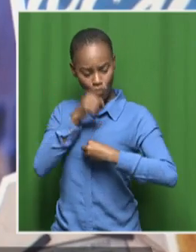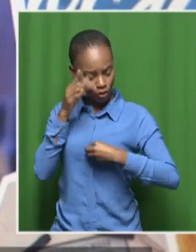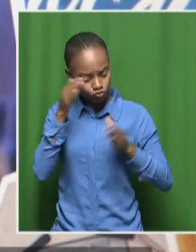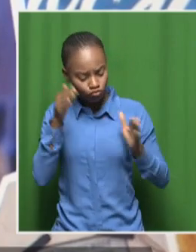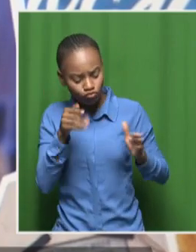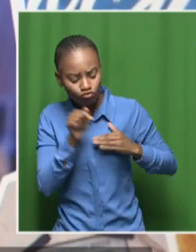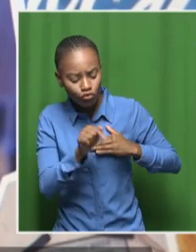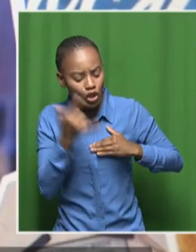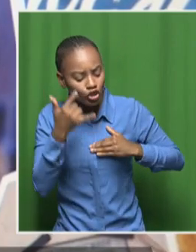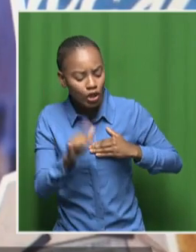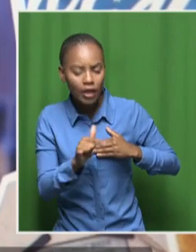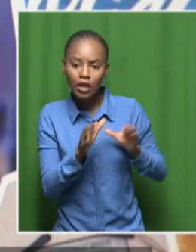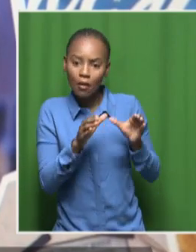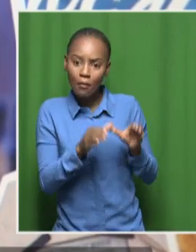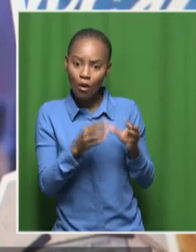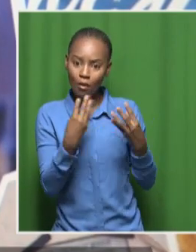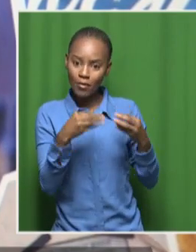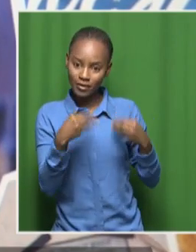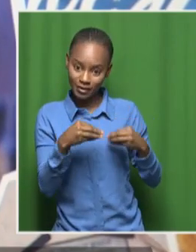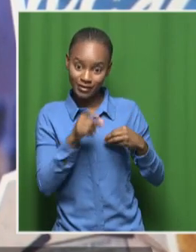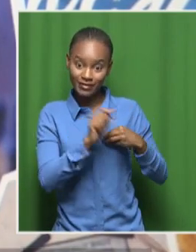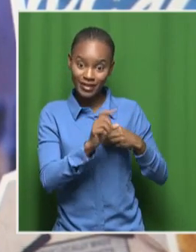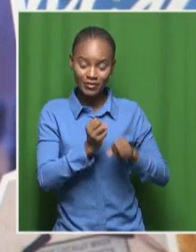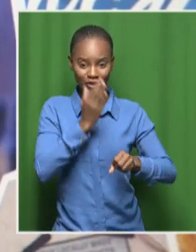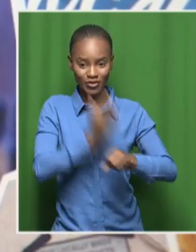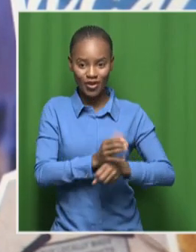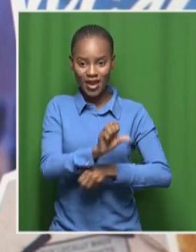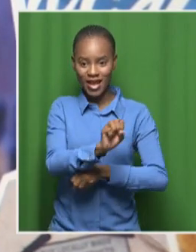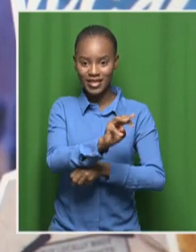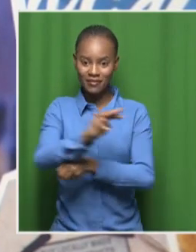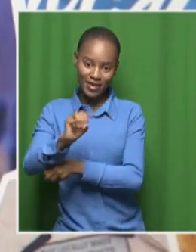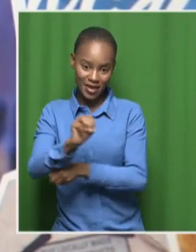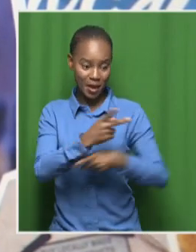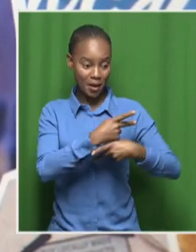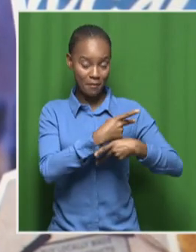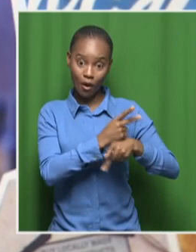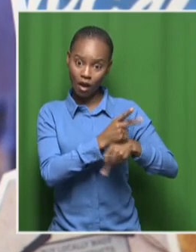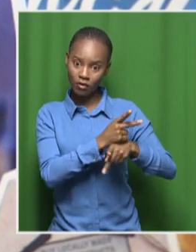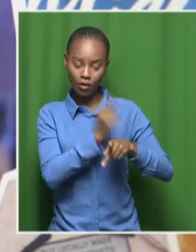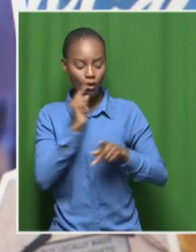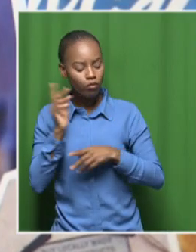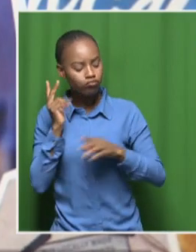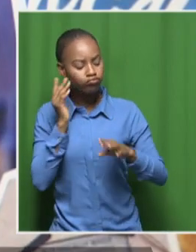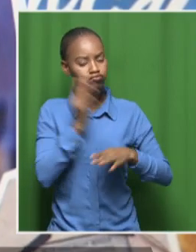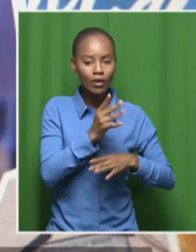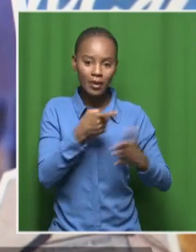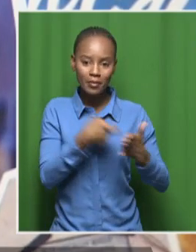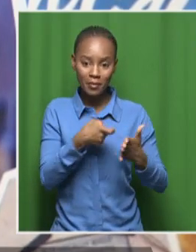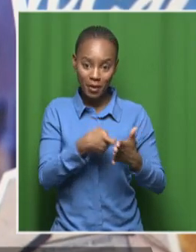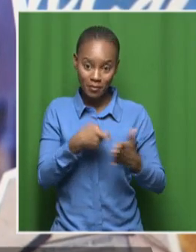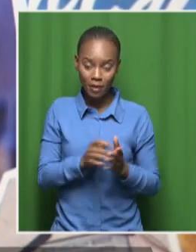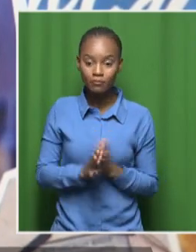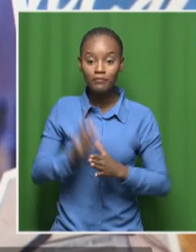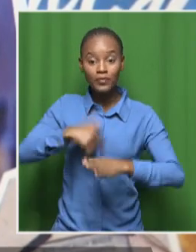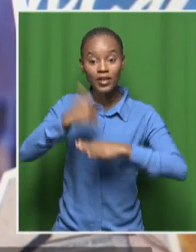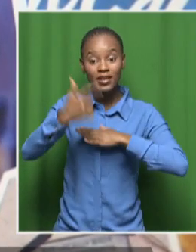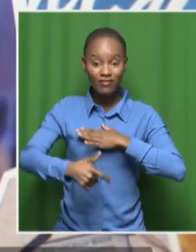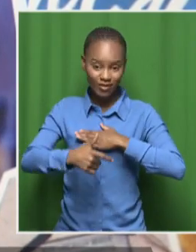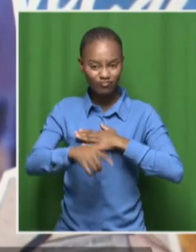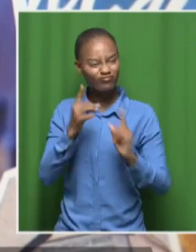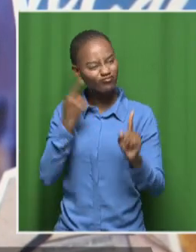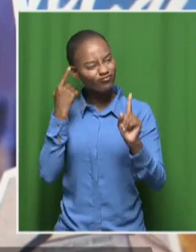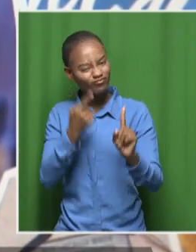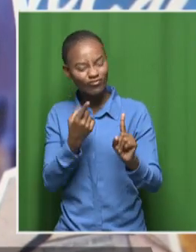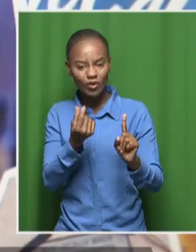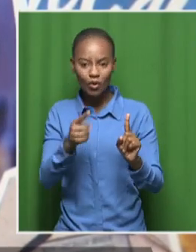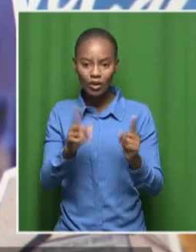the procurement spend that will be channeled towards these SMMEs who make products locally. And so that is what this conference is about. It's about solid tangibles that we can